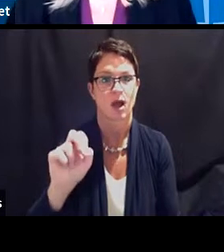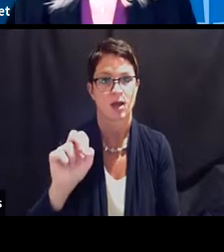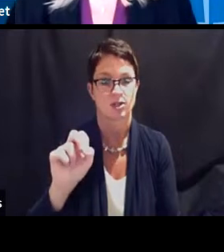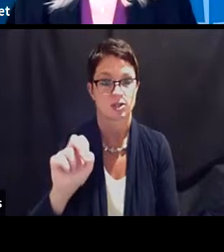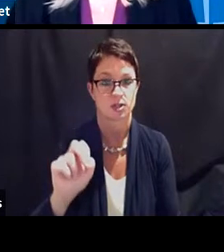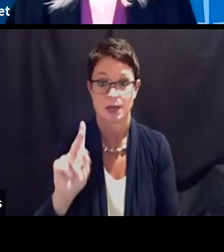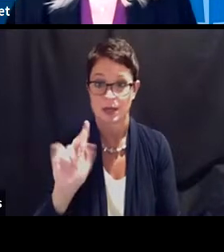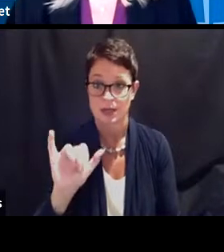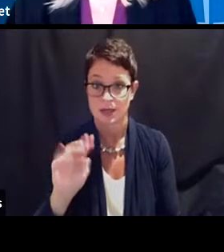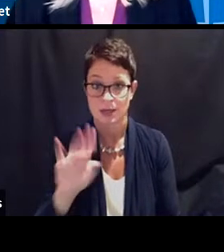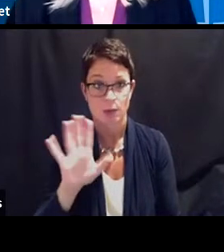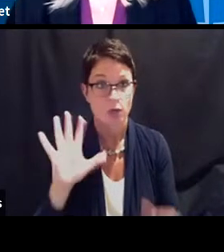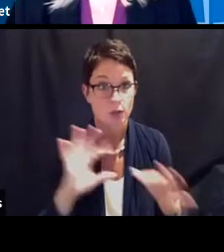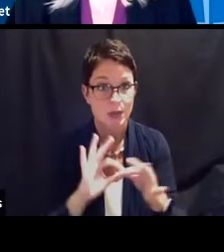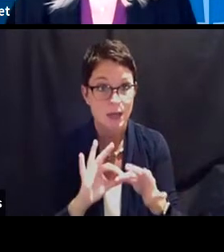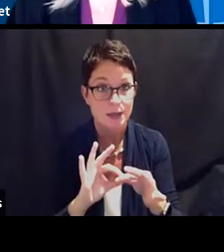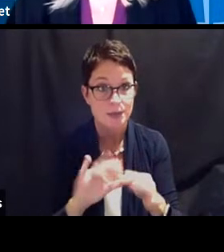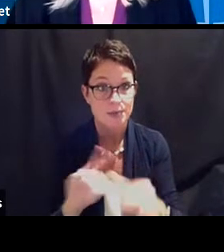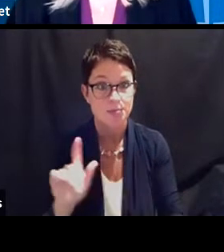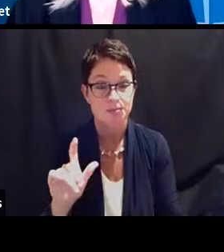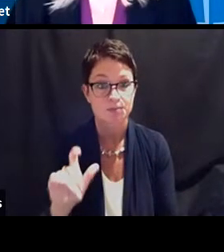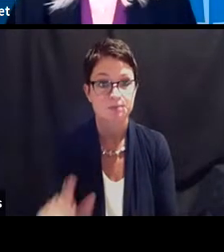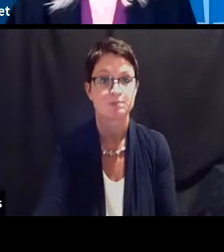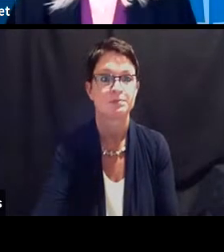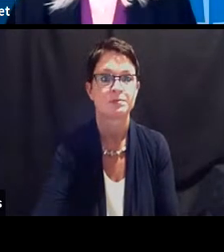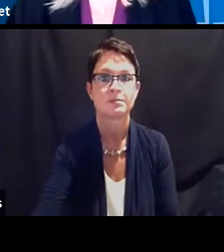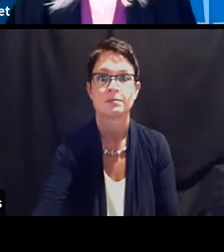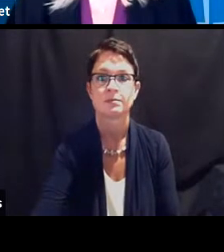Kimberly, are you there?